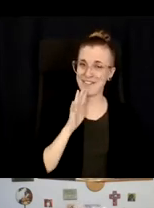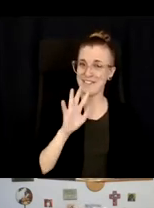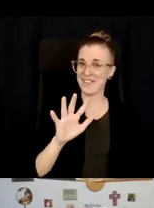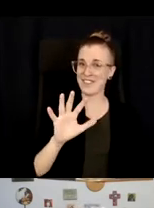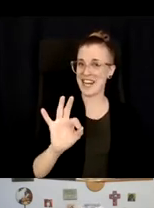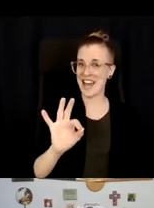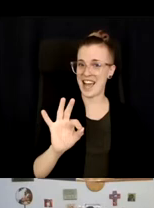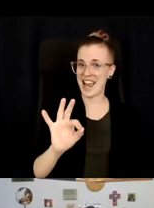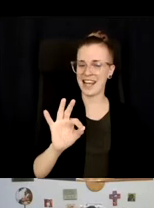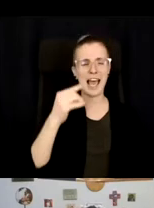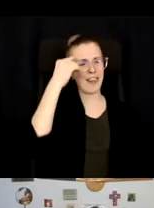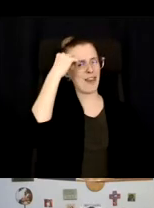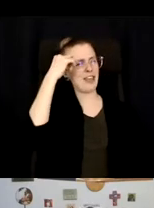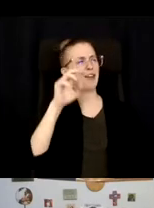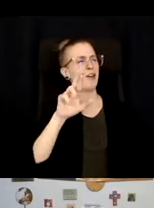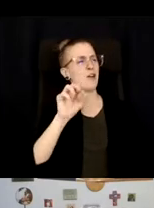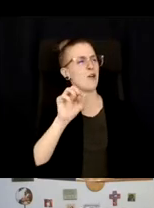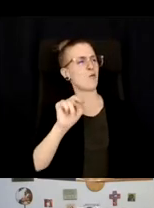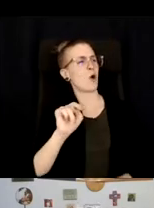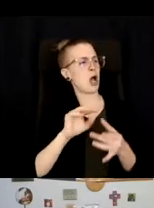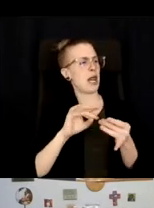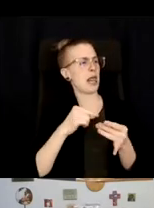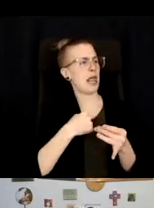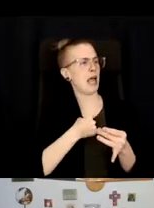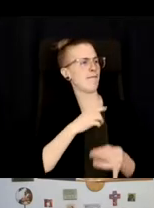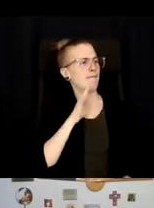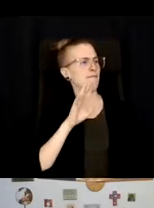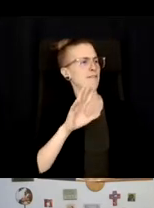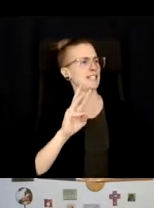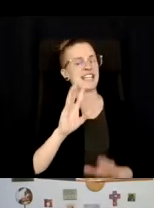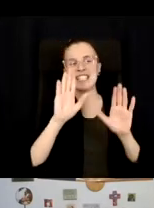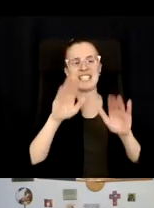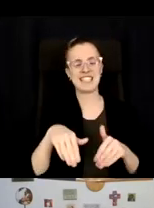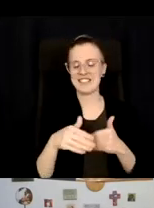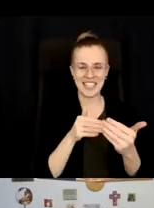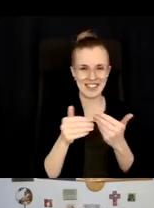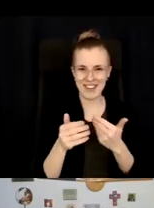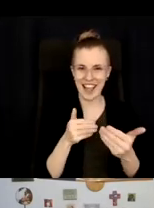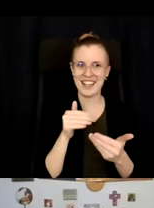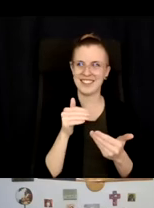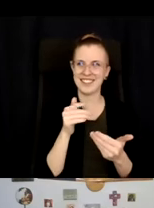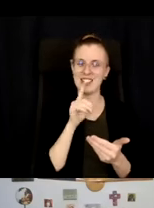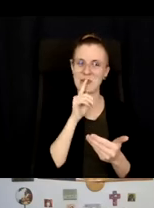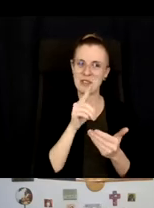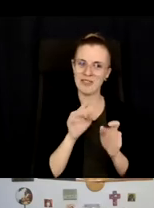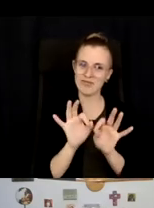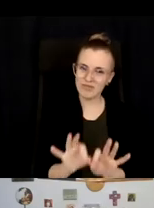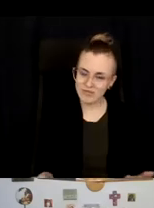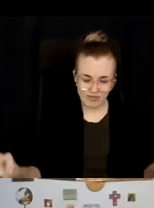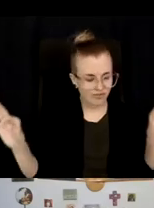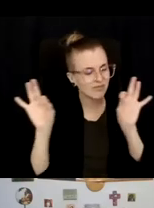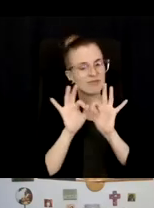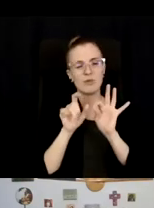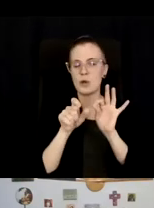the Ron said 56. Photos, but anyway, of marchers are cycling through very, as you very speak. Important. It's something we Justin Dart in a wheelchair